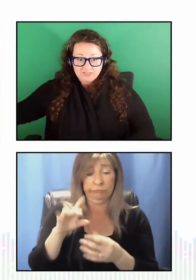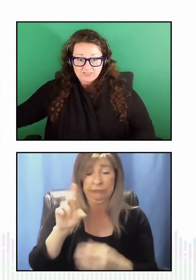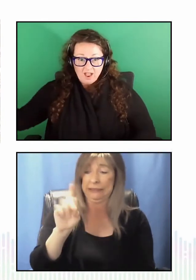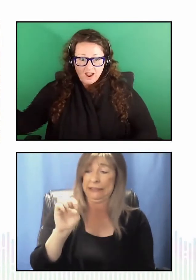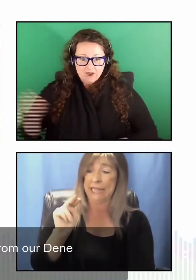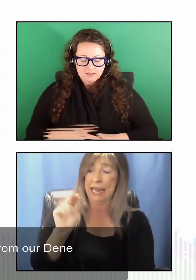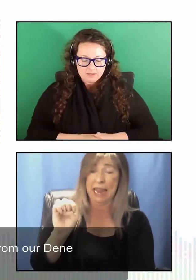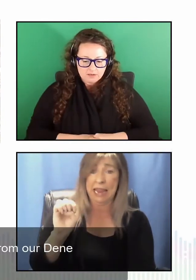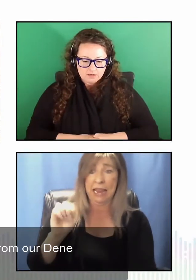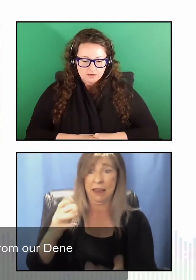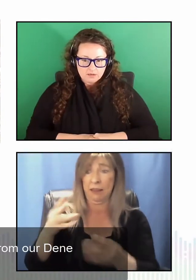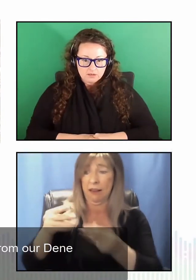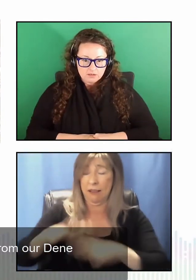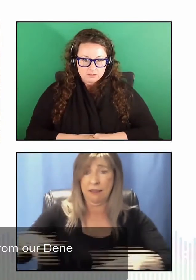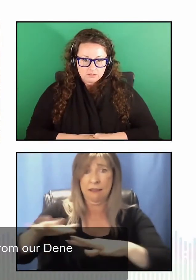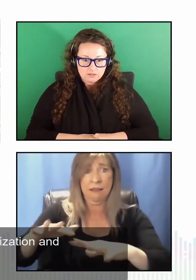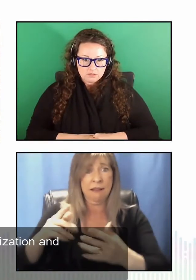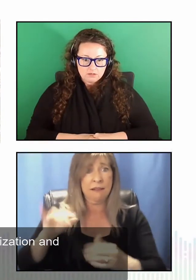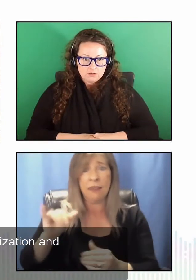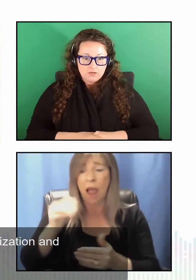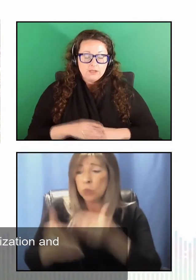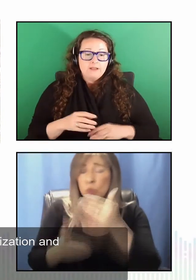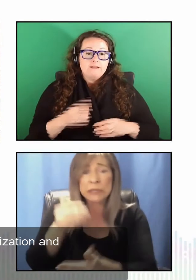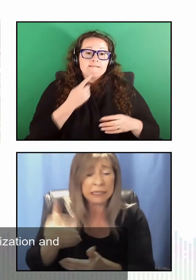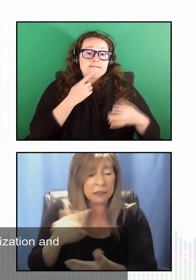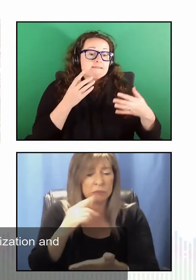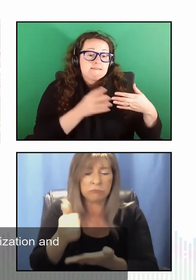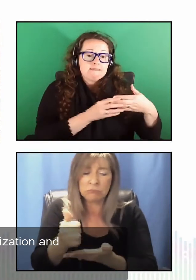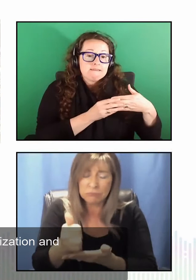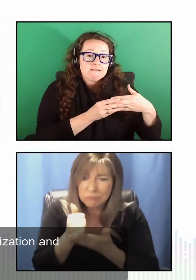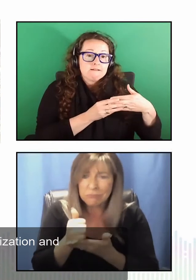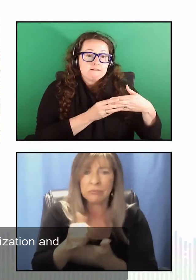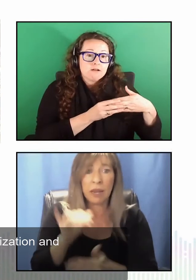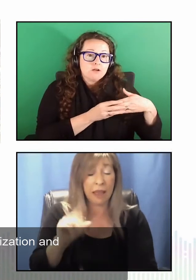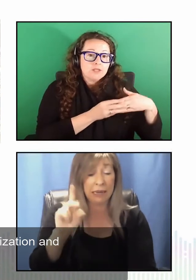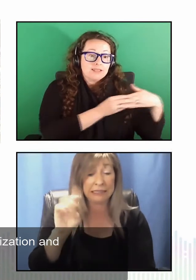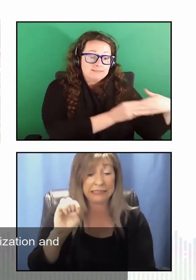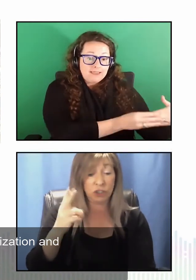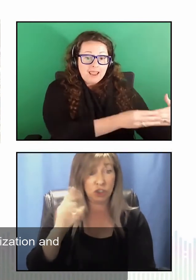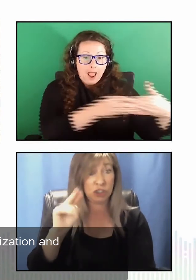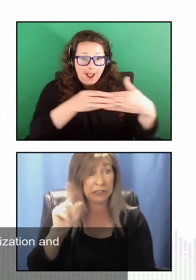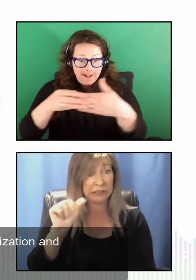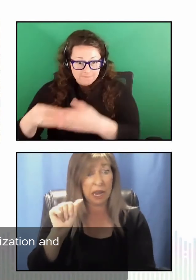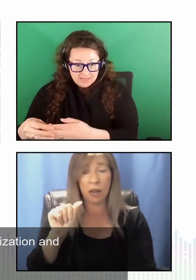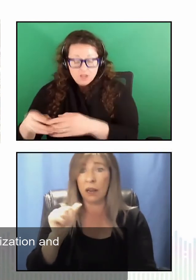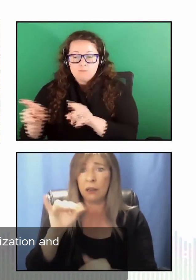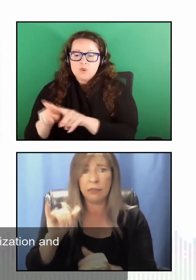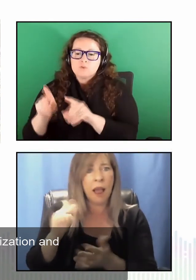a journey from our Dene governance through the treaties, now on a journey